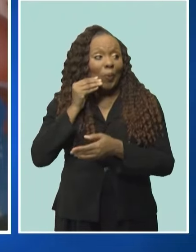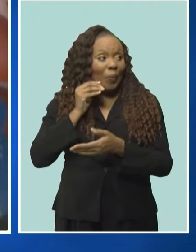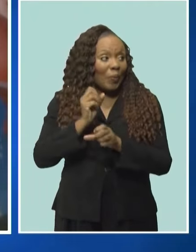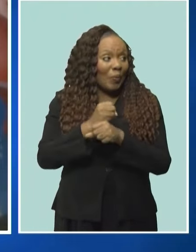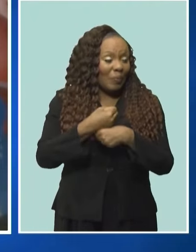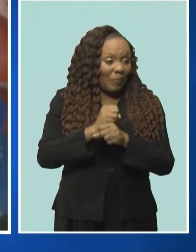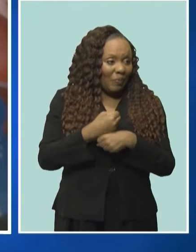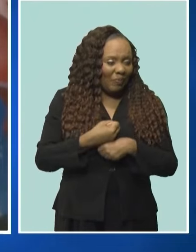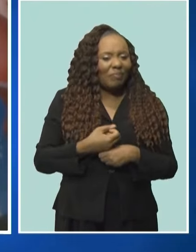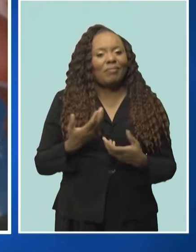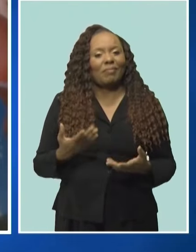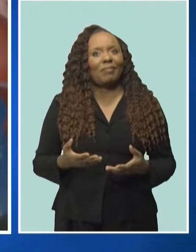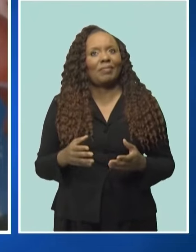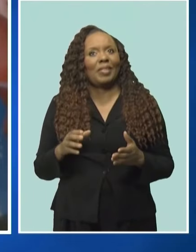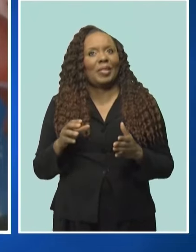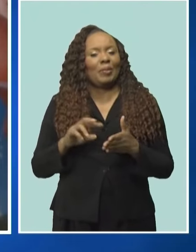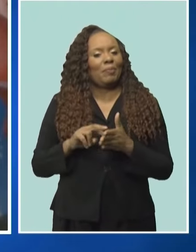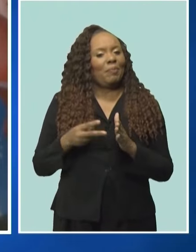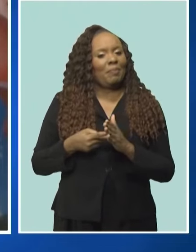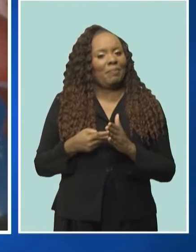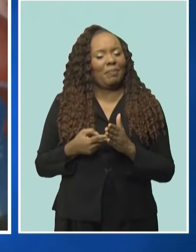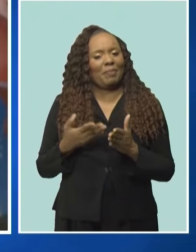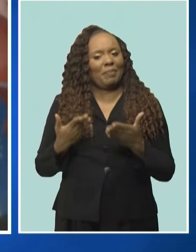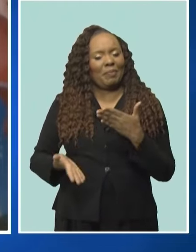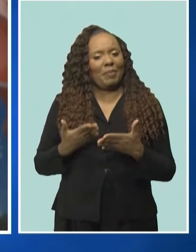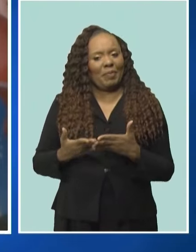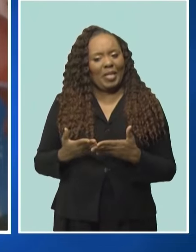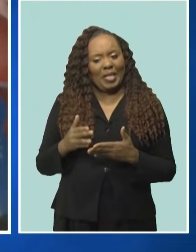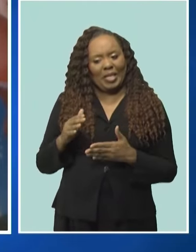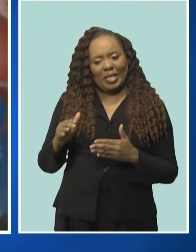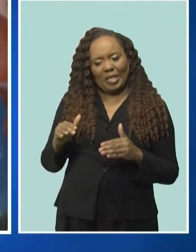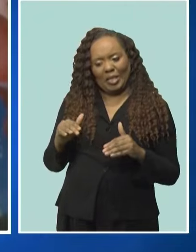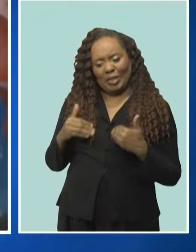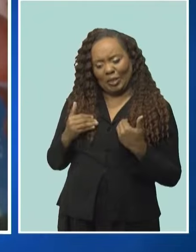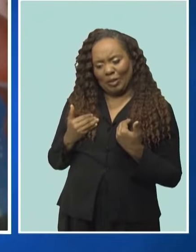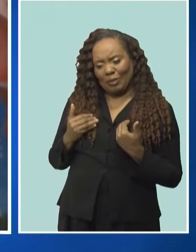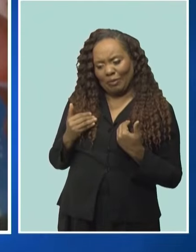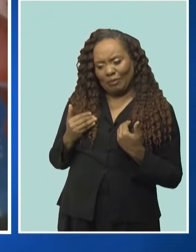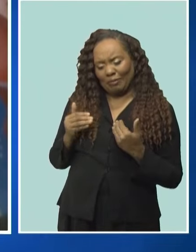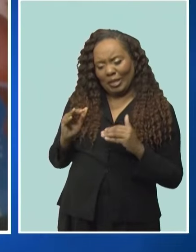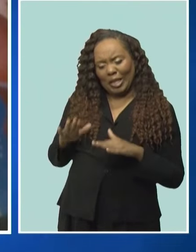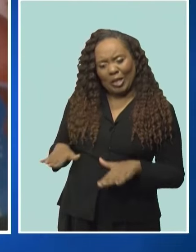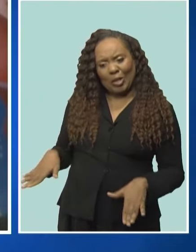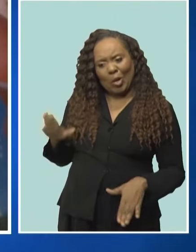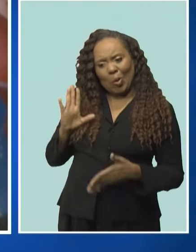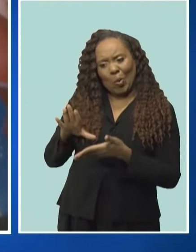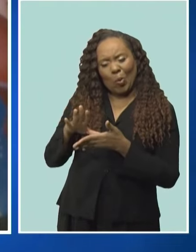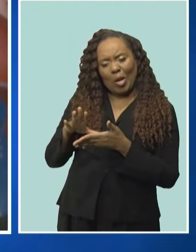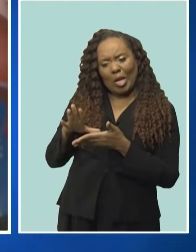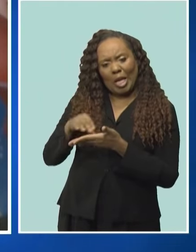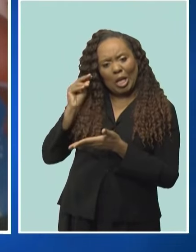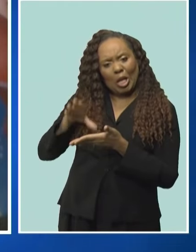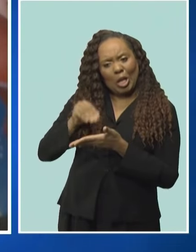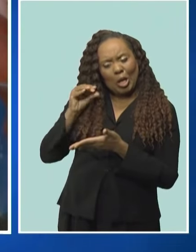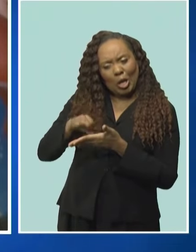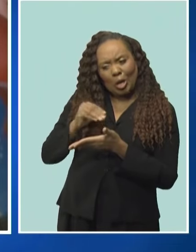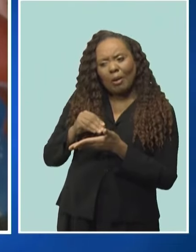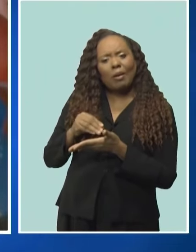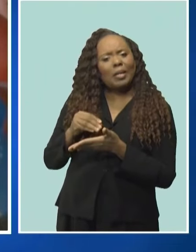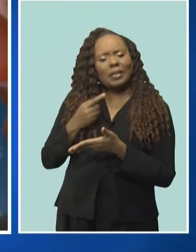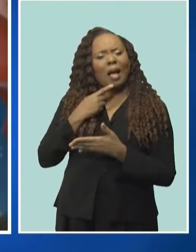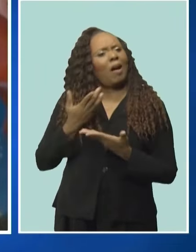we will stimulate a little young entrepreneur when they realize how simple it is to take things that are easily available in